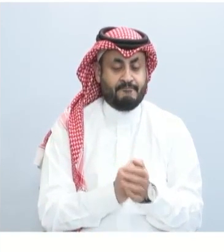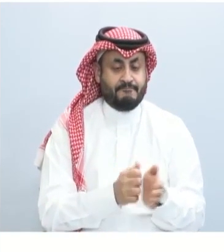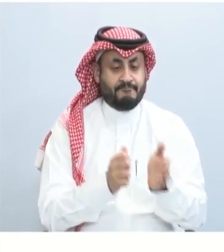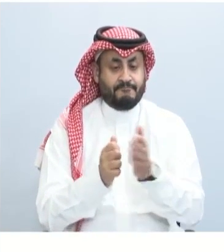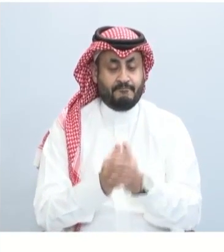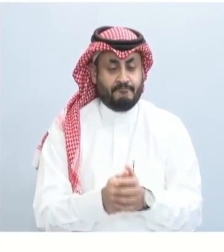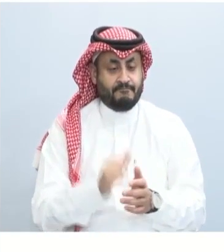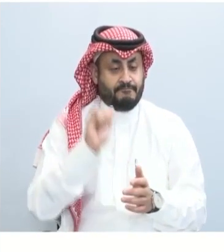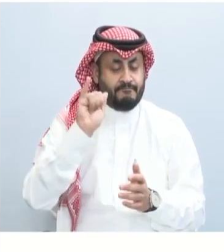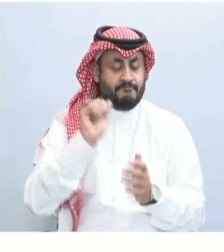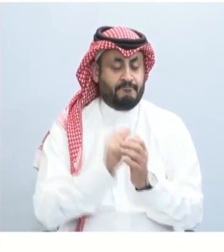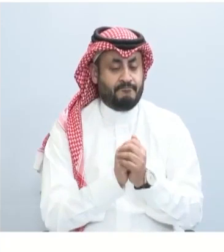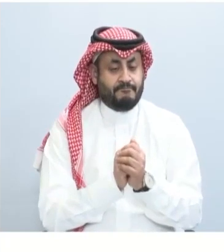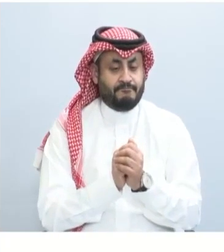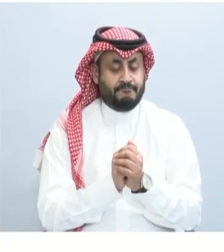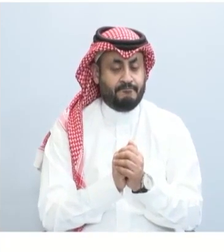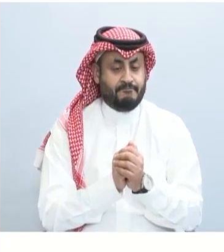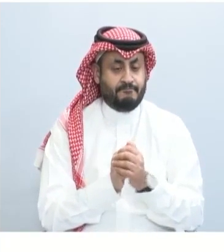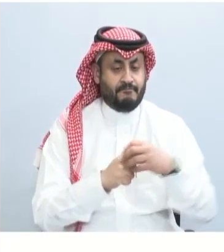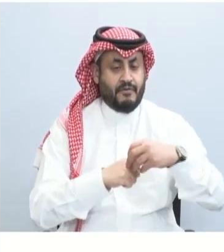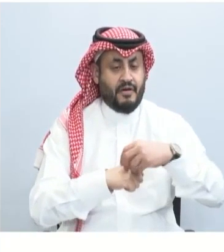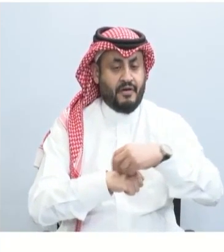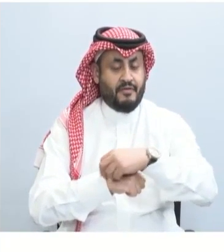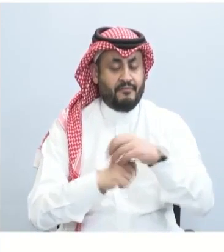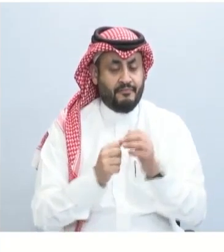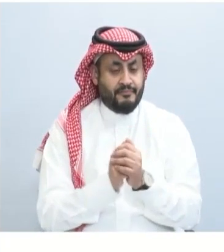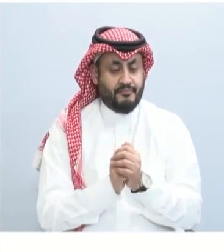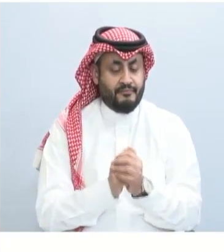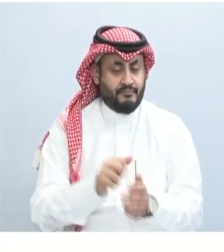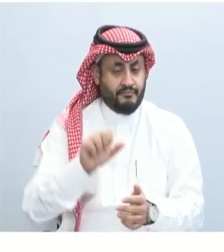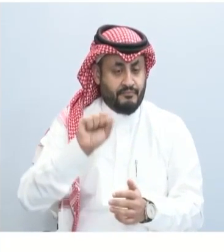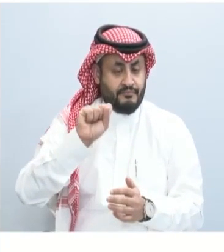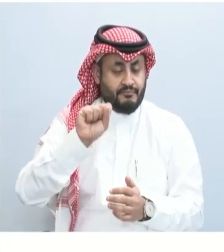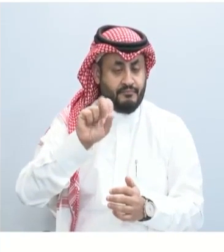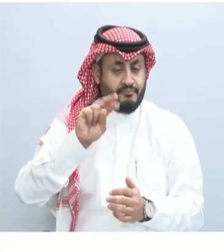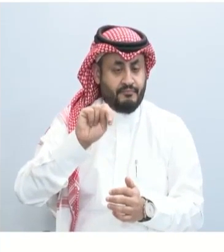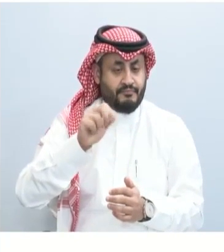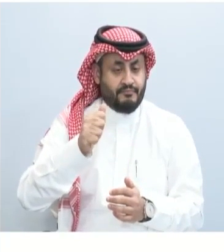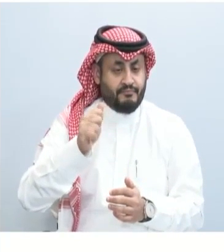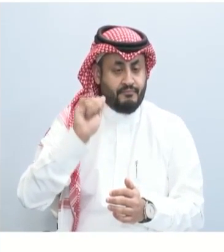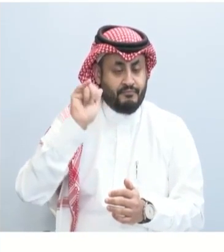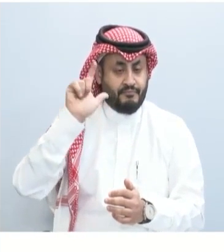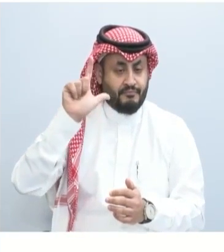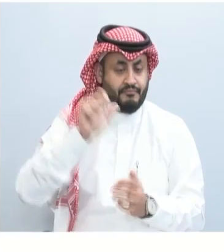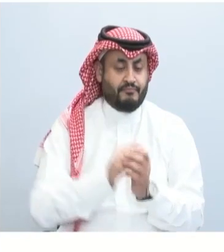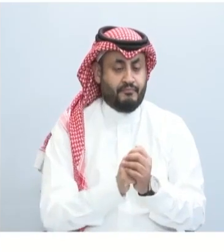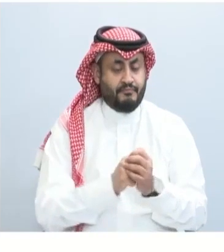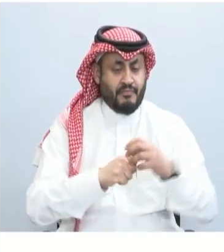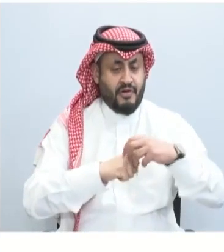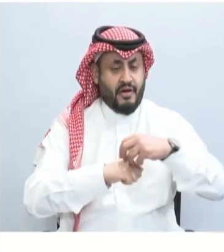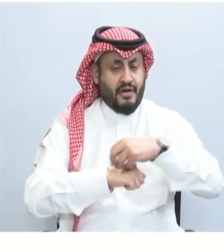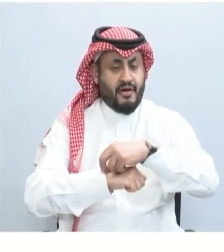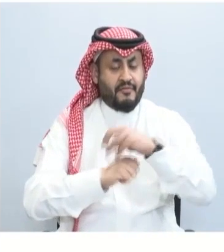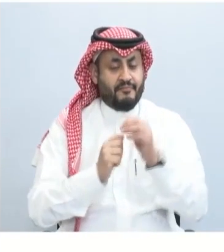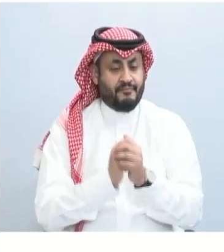the fourth and the last one is, from the AI words, is a